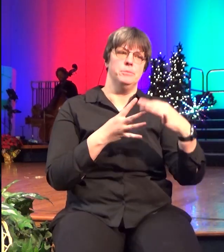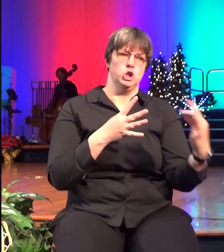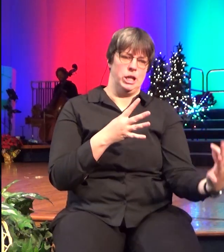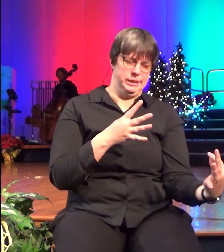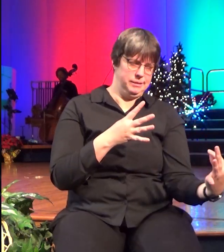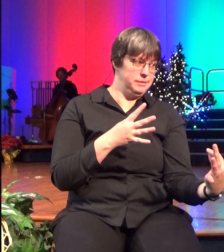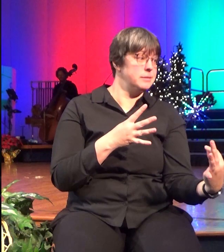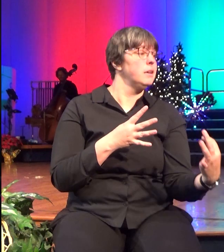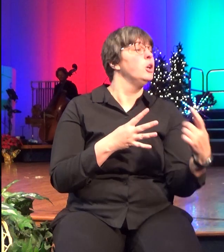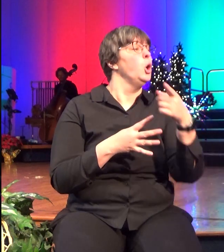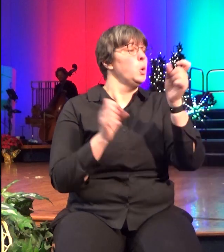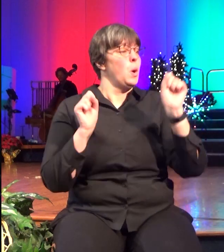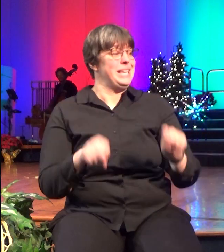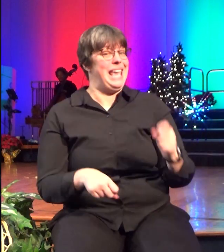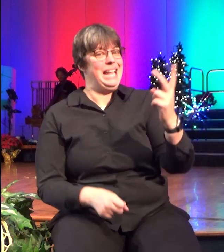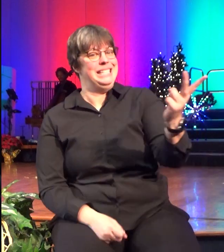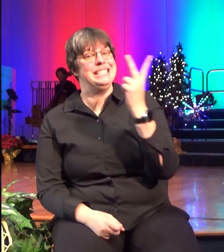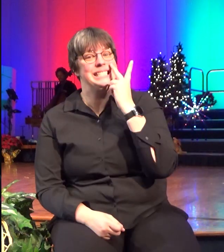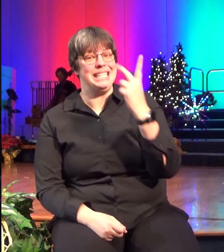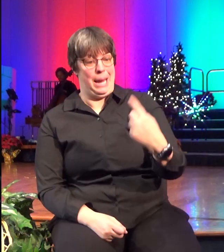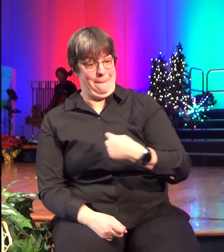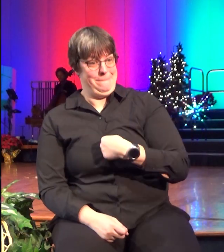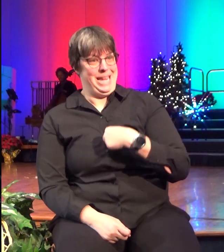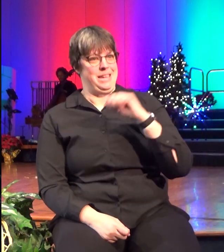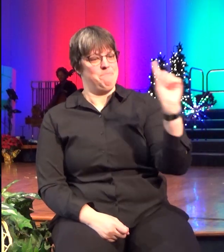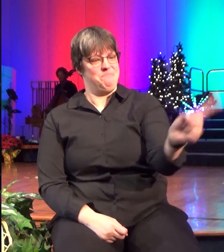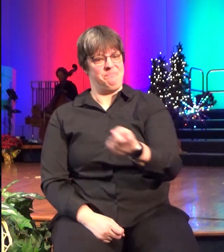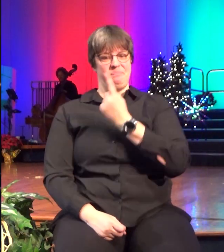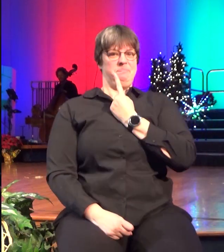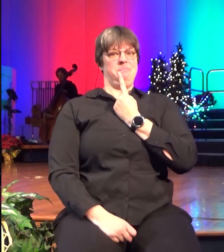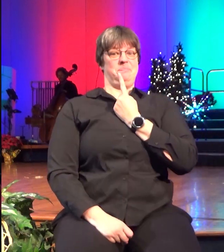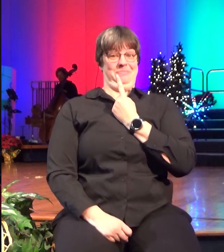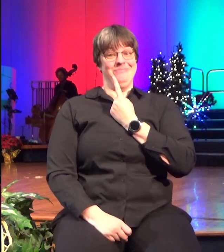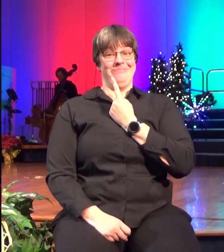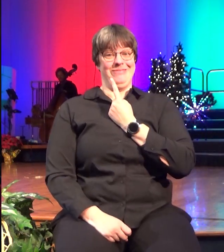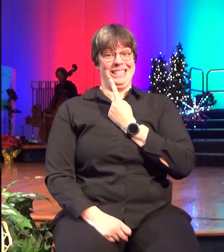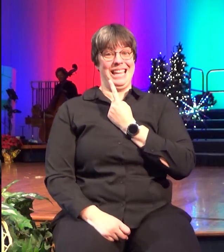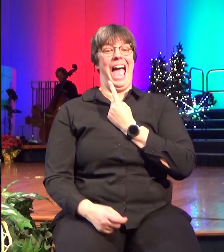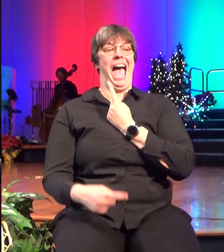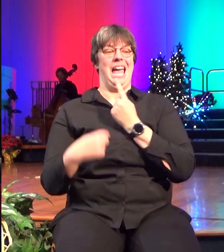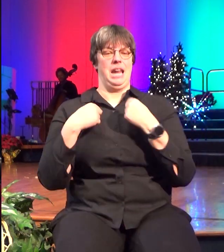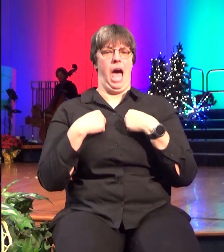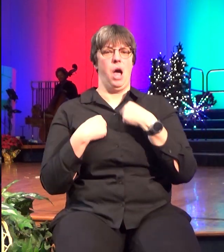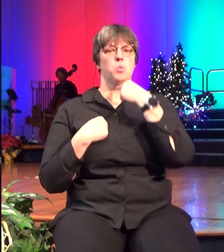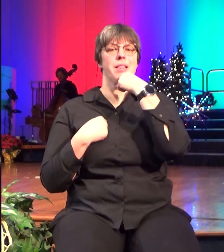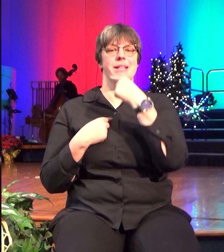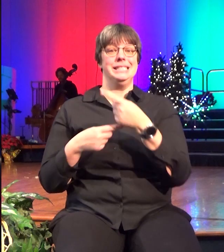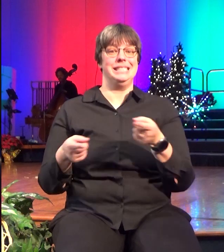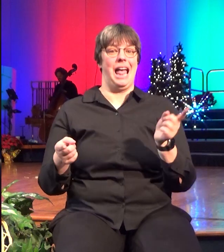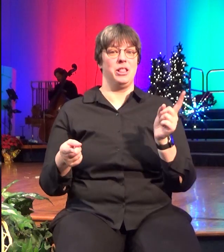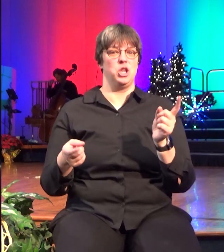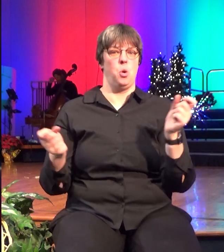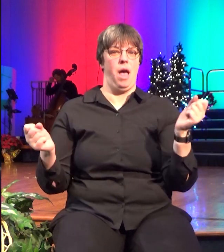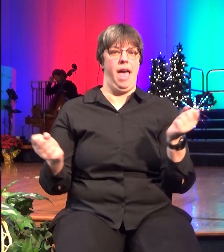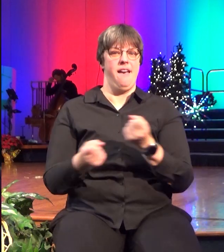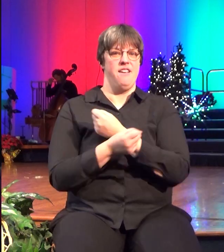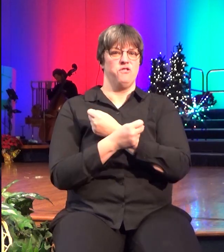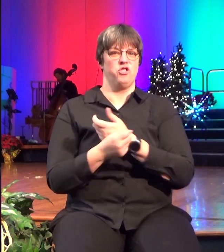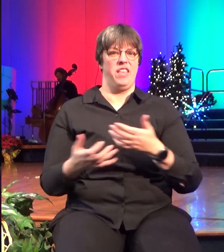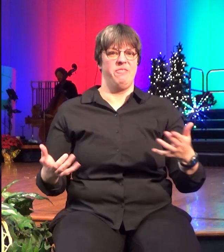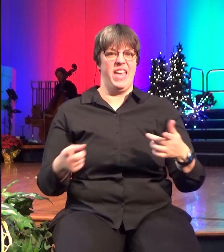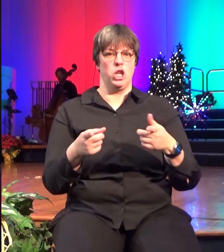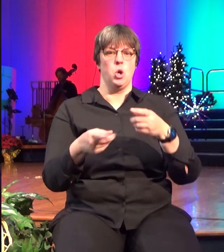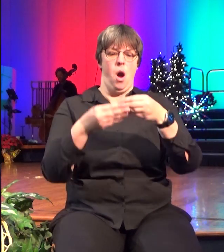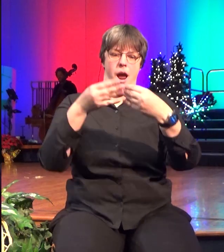How about you could come see me, Ebenezer Scrooge, and I will tell you all the things you're